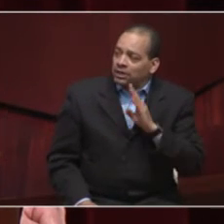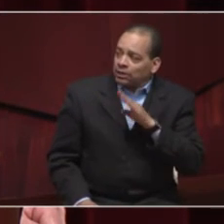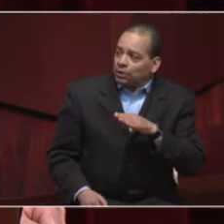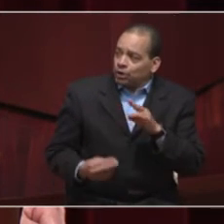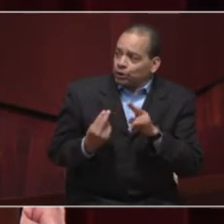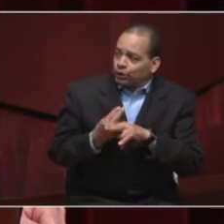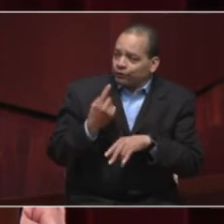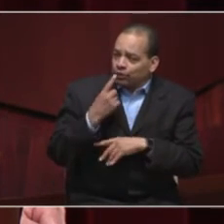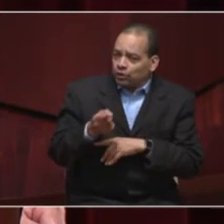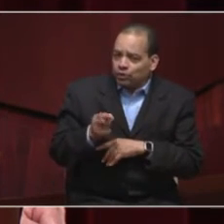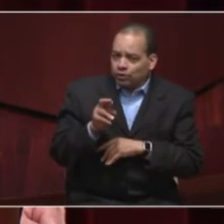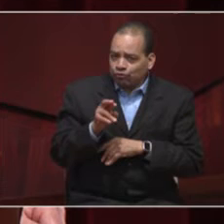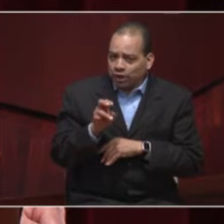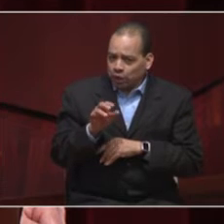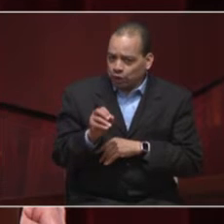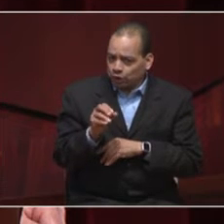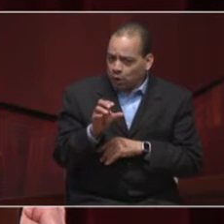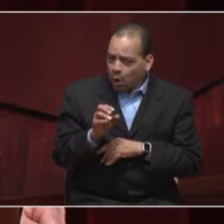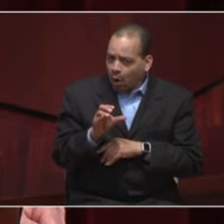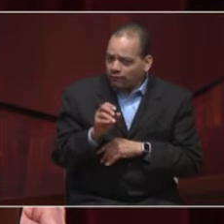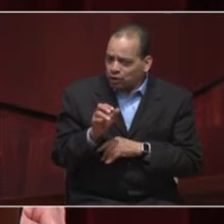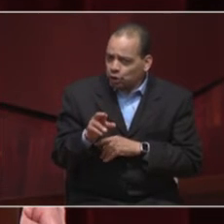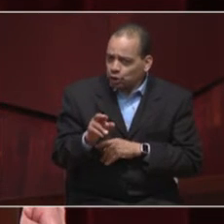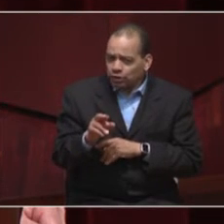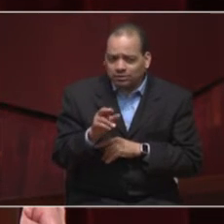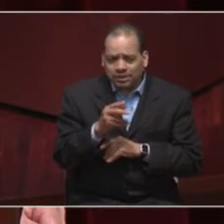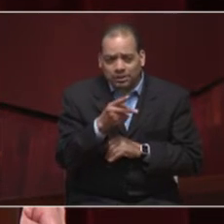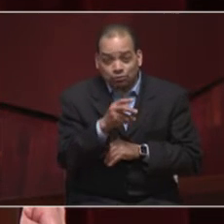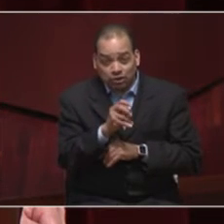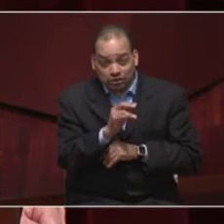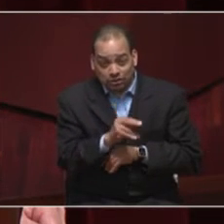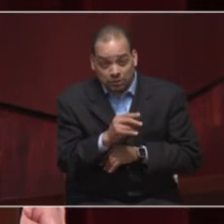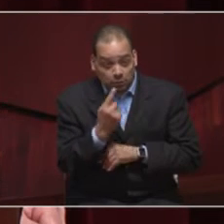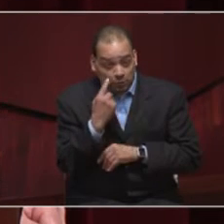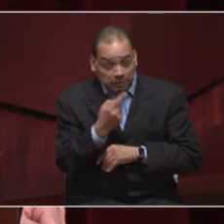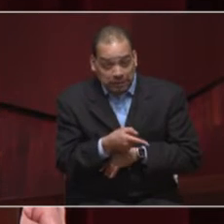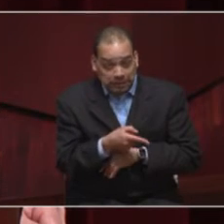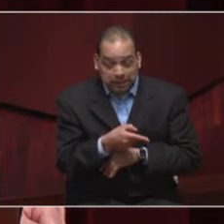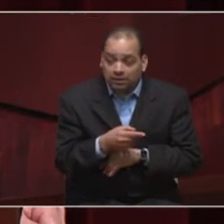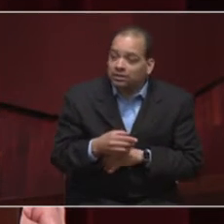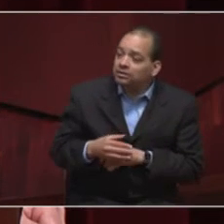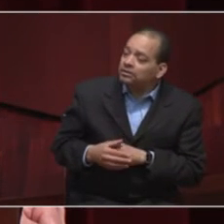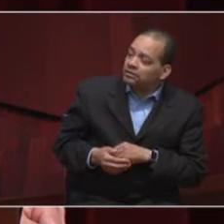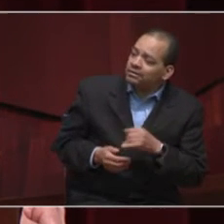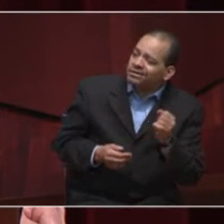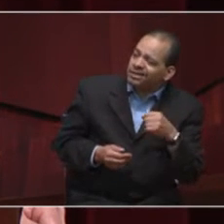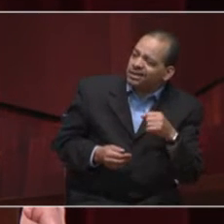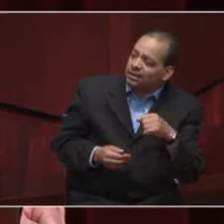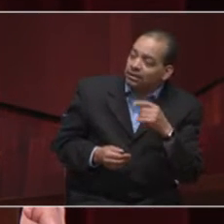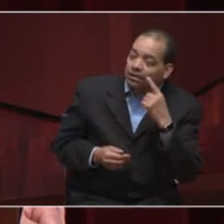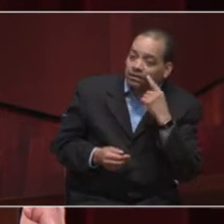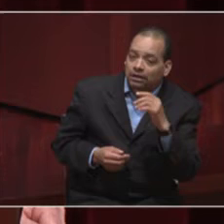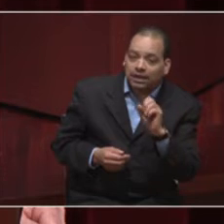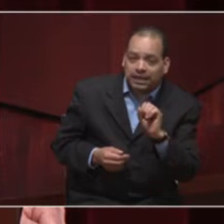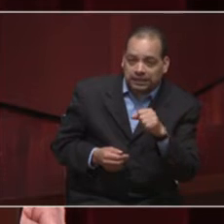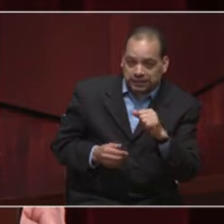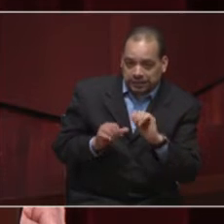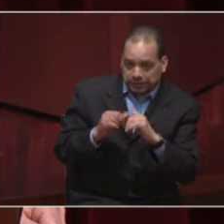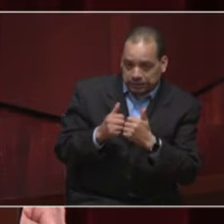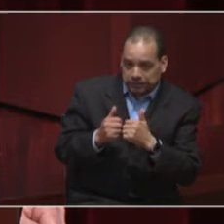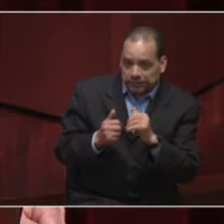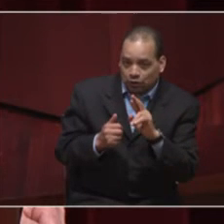believe so, unless they would reclassify. Preston, do you have any information on that one? Yeah, the agency records officers could